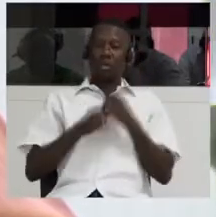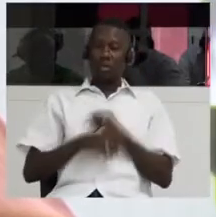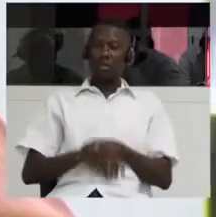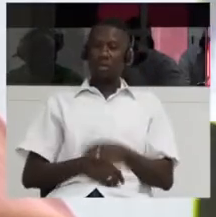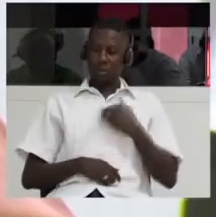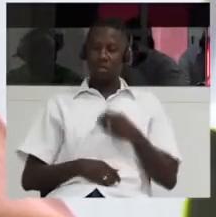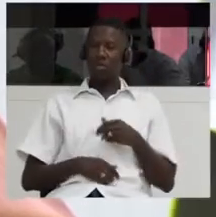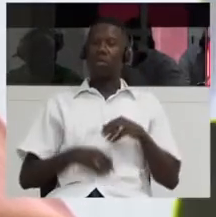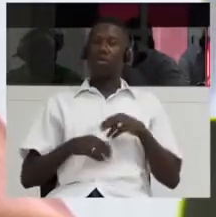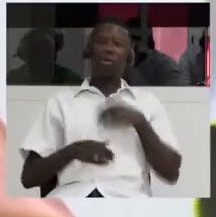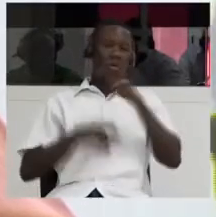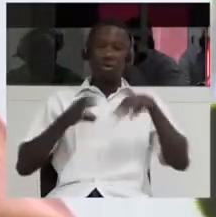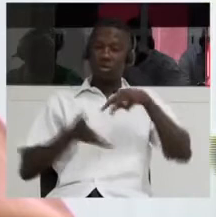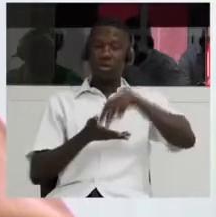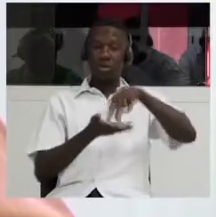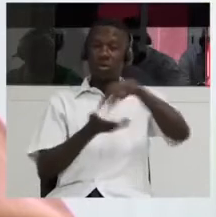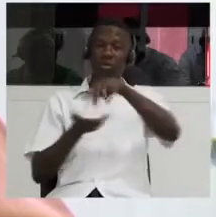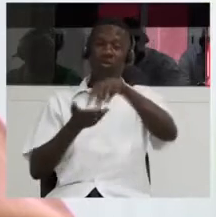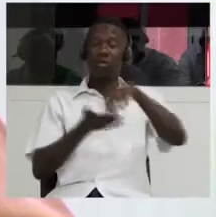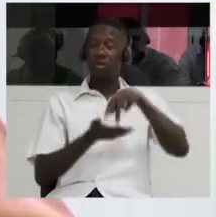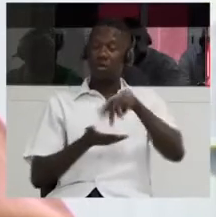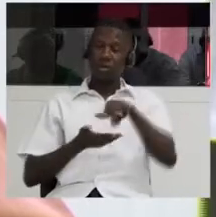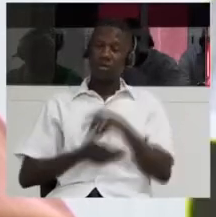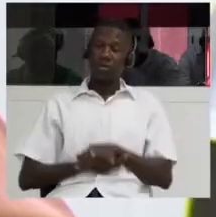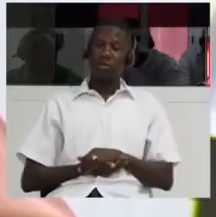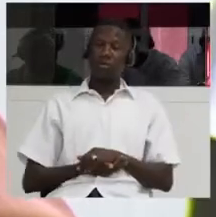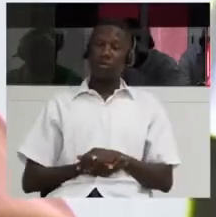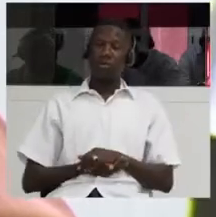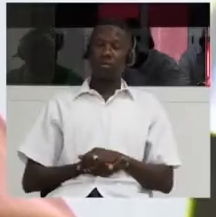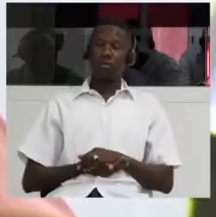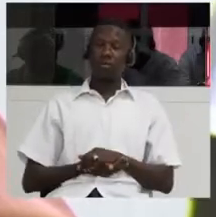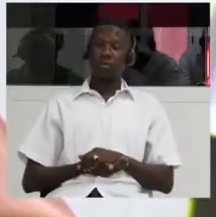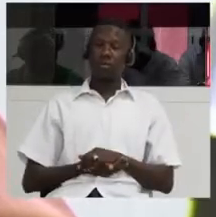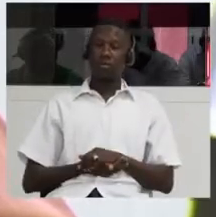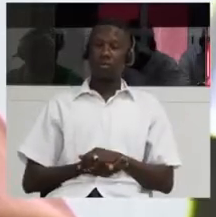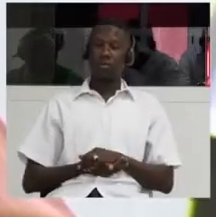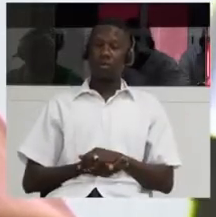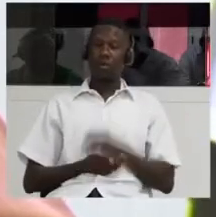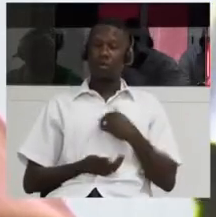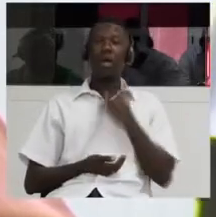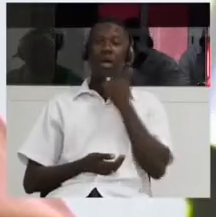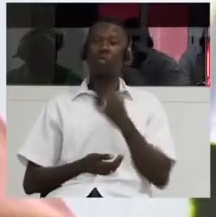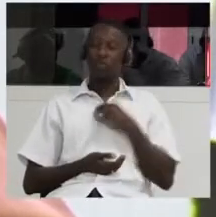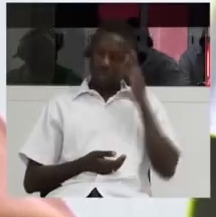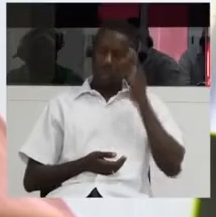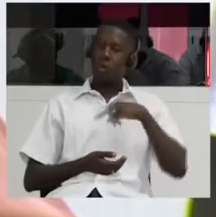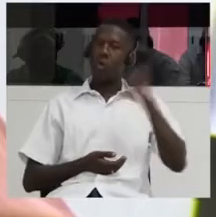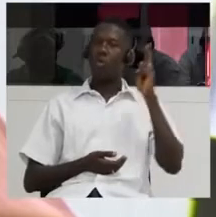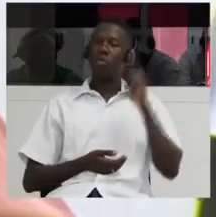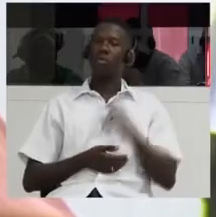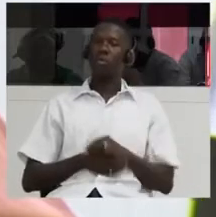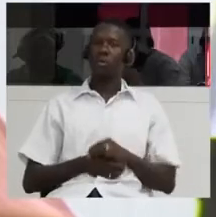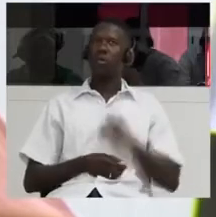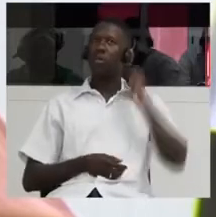we were falling, the whole battalion, everybody was falling. And we were asked to go home.